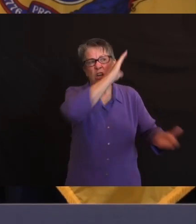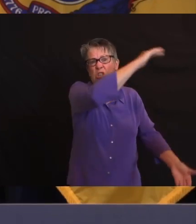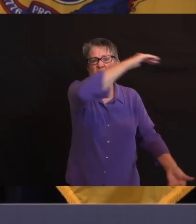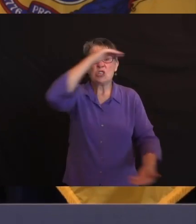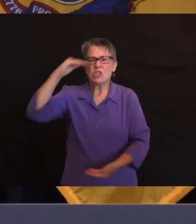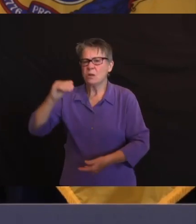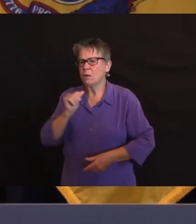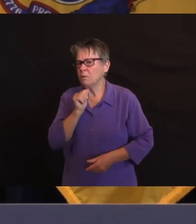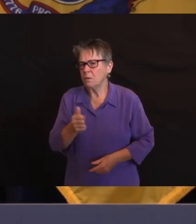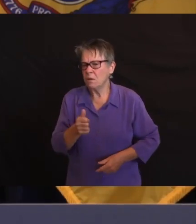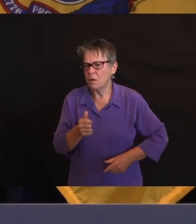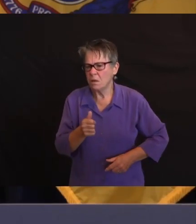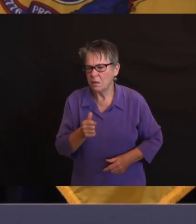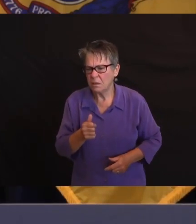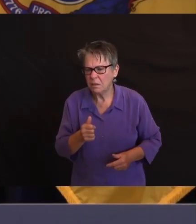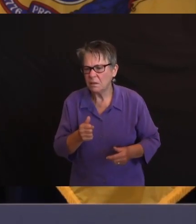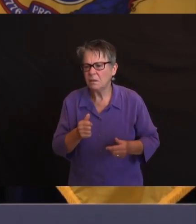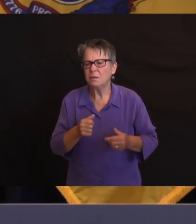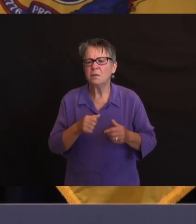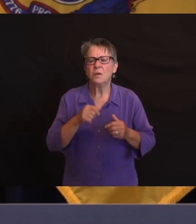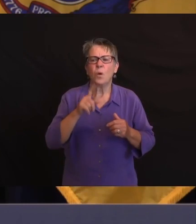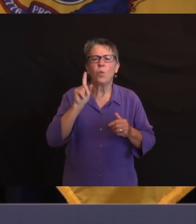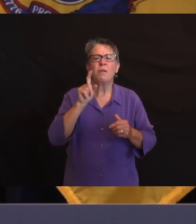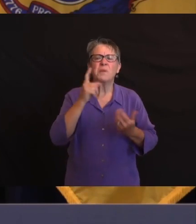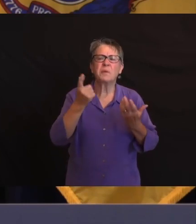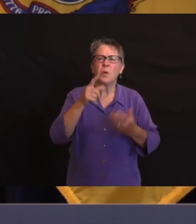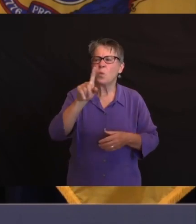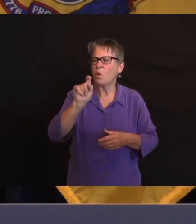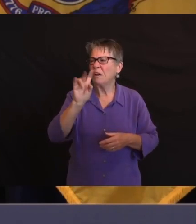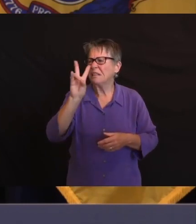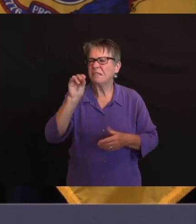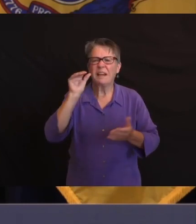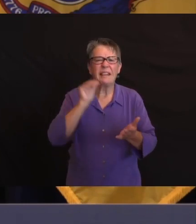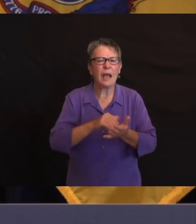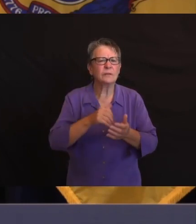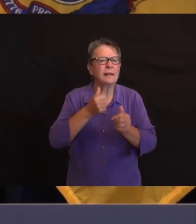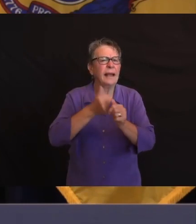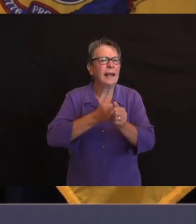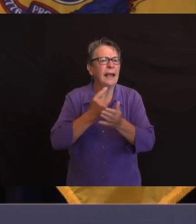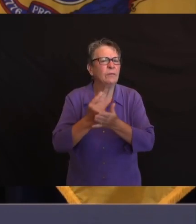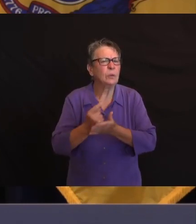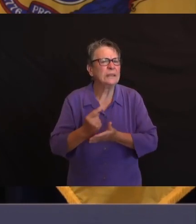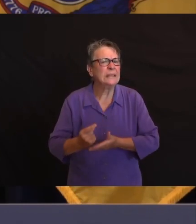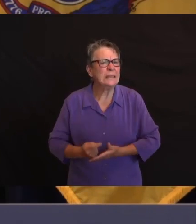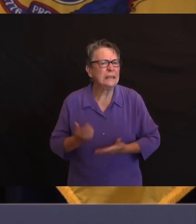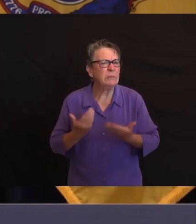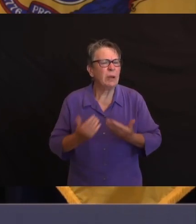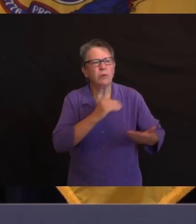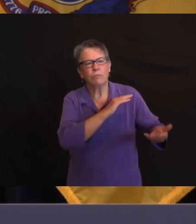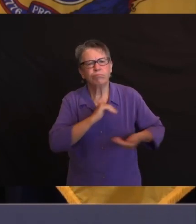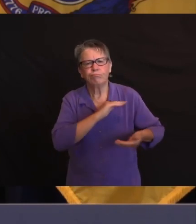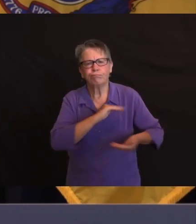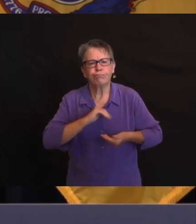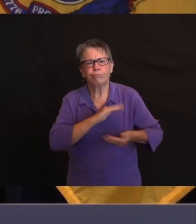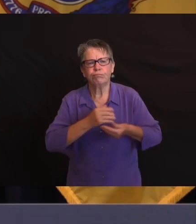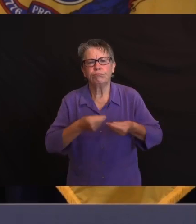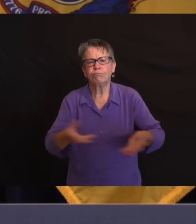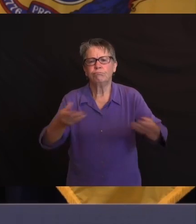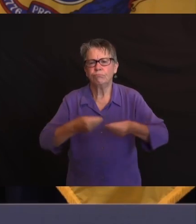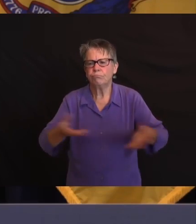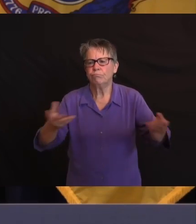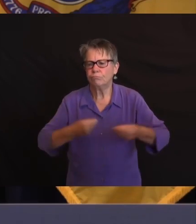It's a fairly, it was demonstrated, it's the easy front lobe of your nose. Did I get that